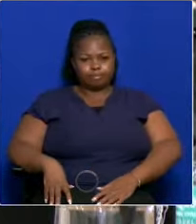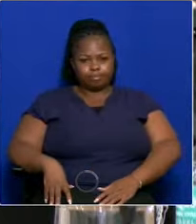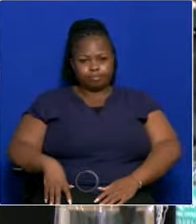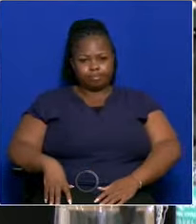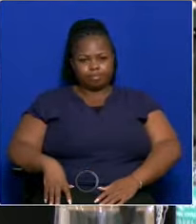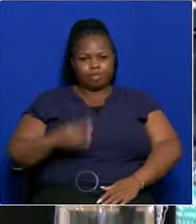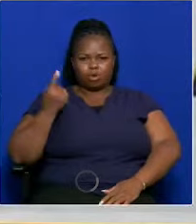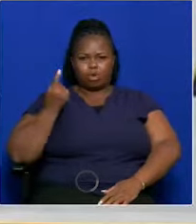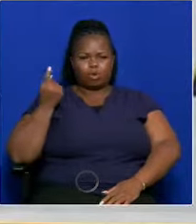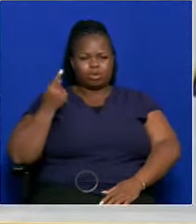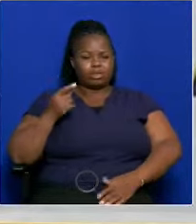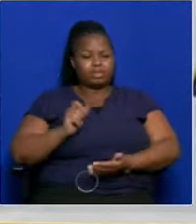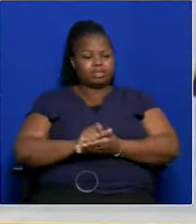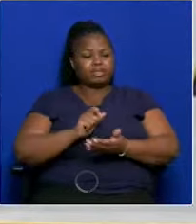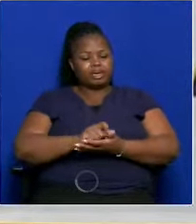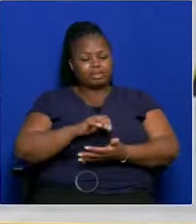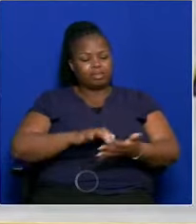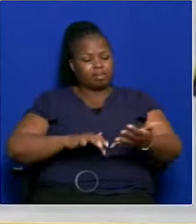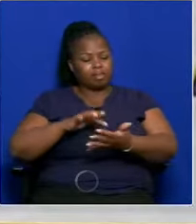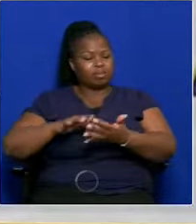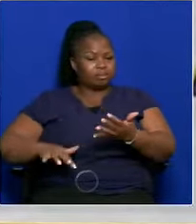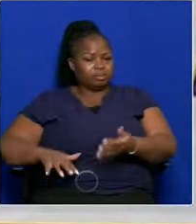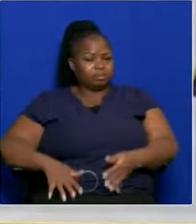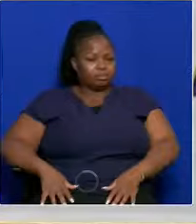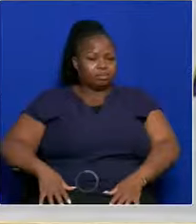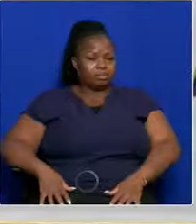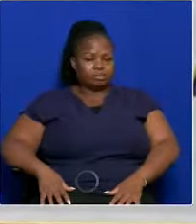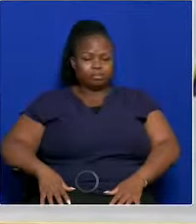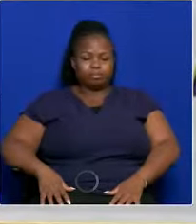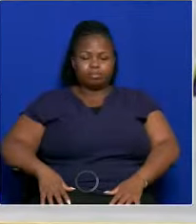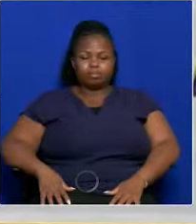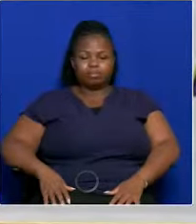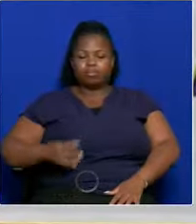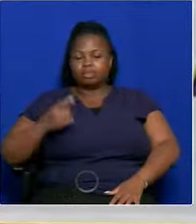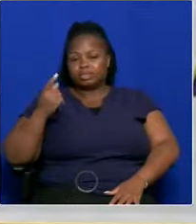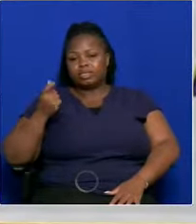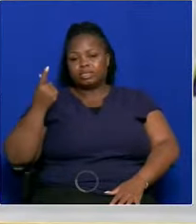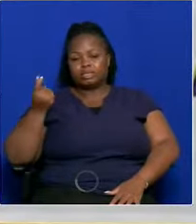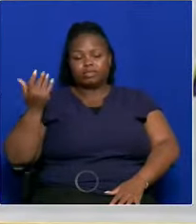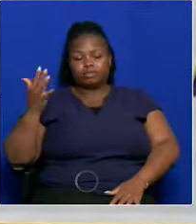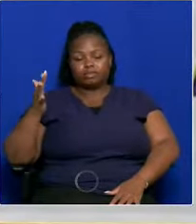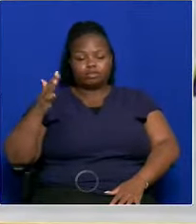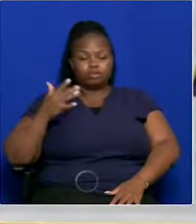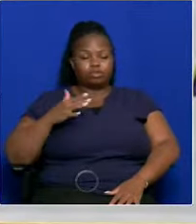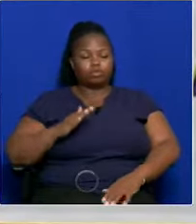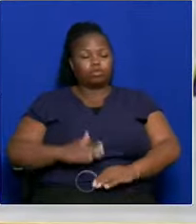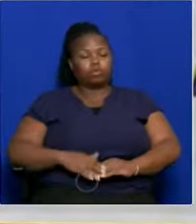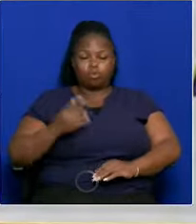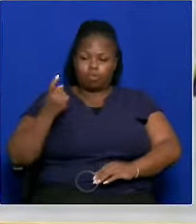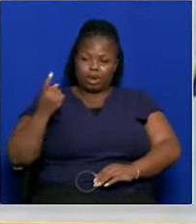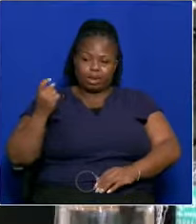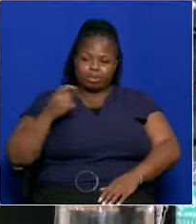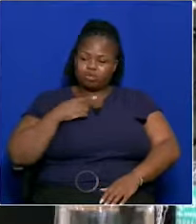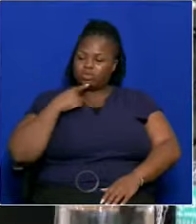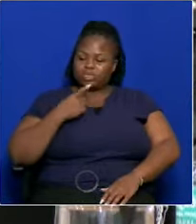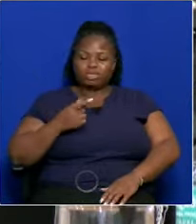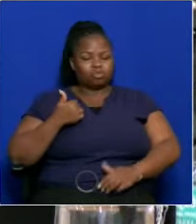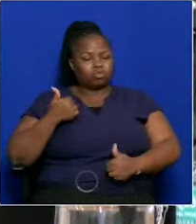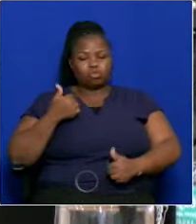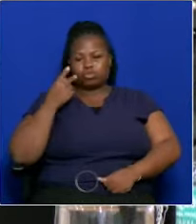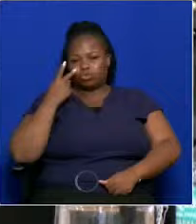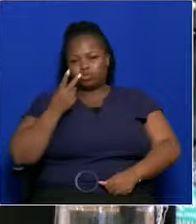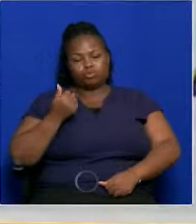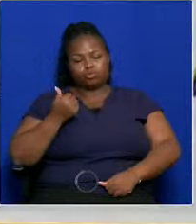articles? I did on one. Yes, you indicated that that is not a good look for